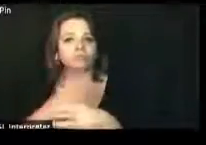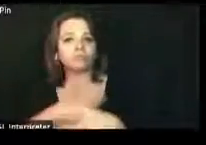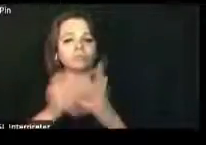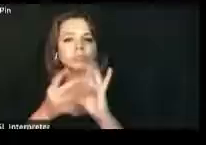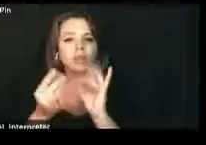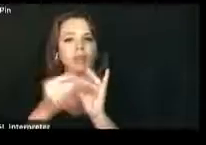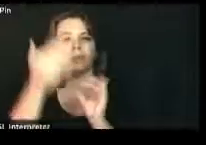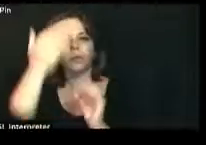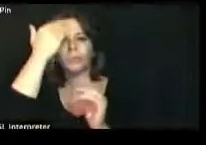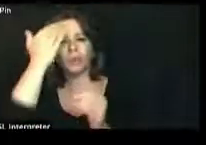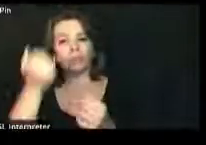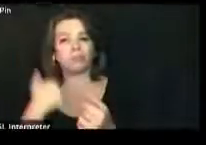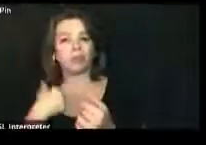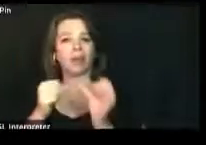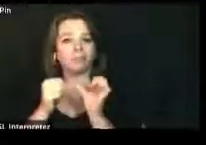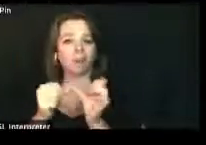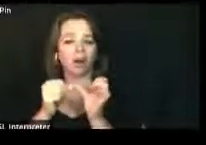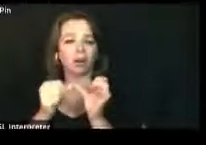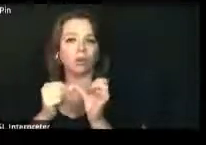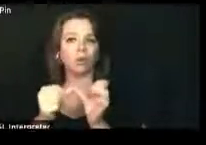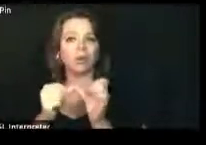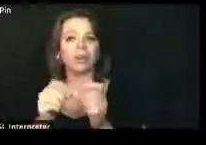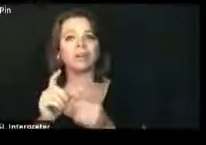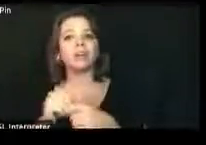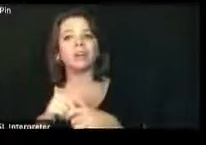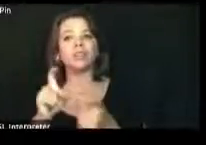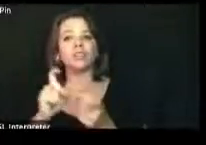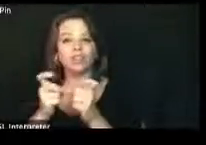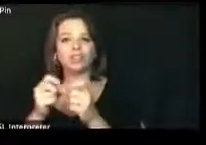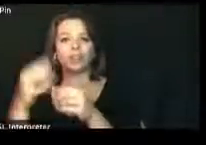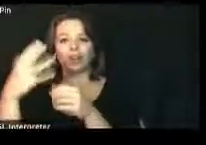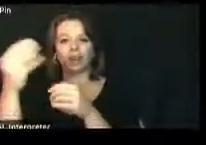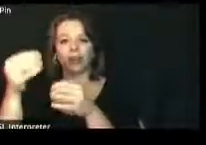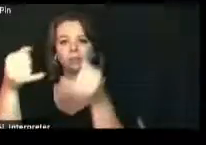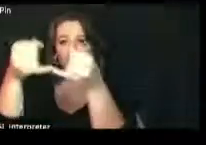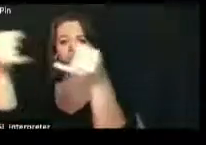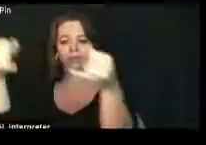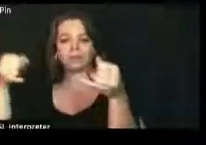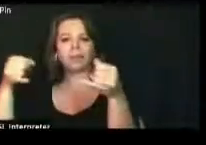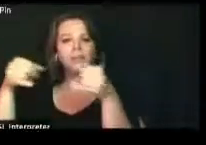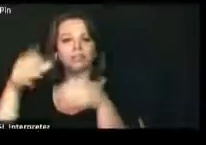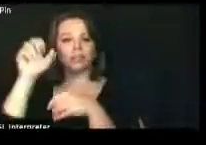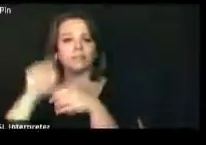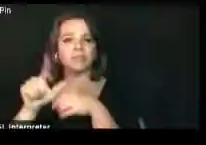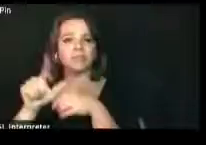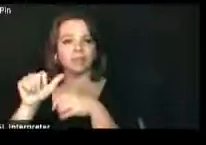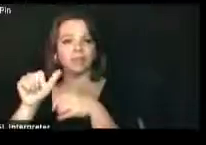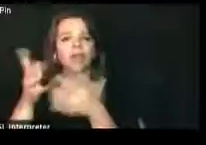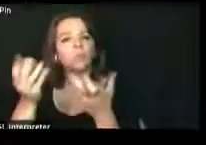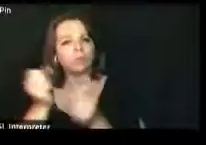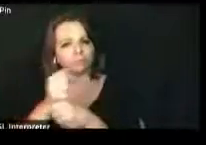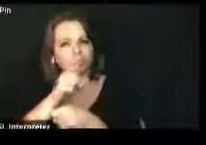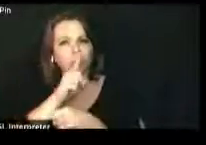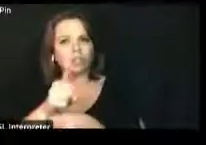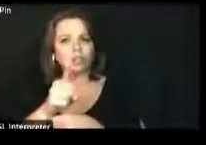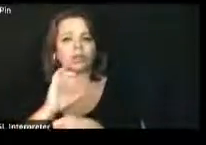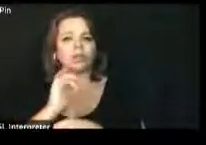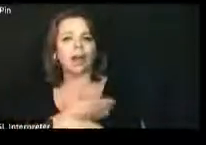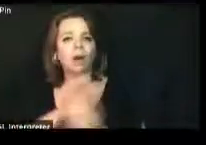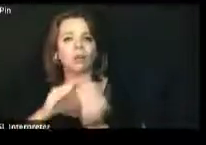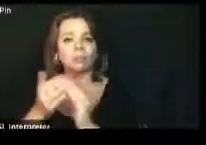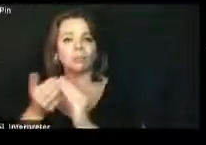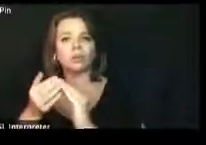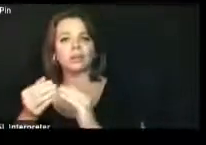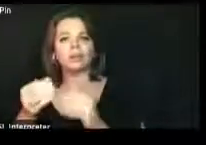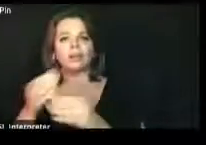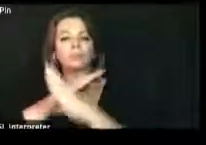been ongoing shifts on the edges of South LA, and we just want to make sure that our community stays protected and supported, and not to lose